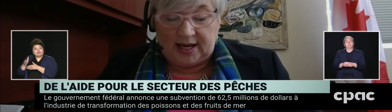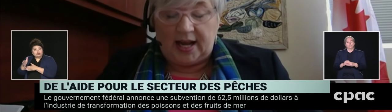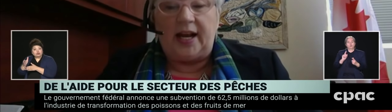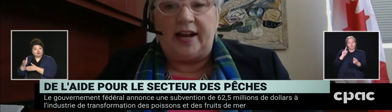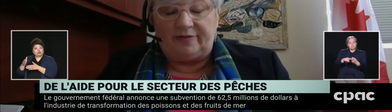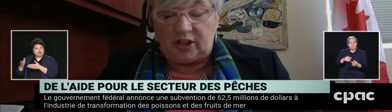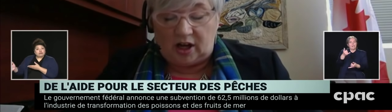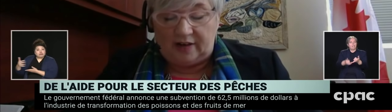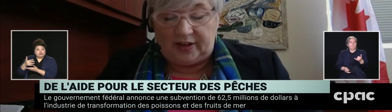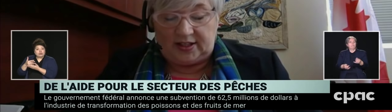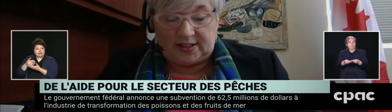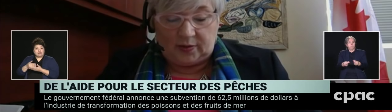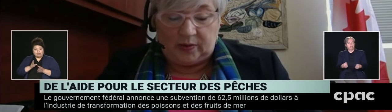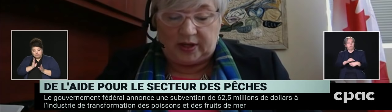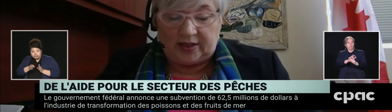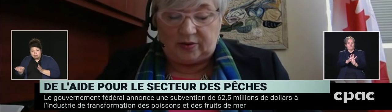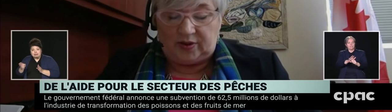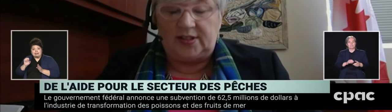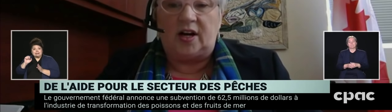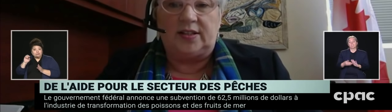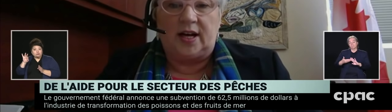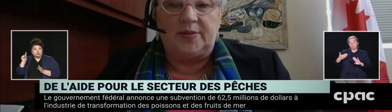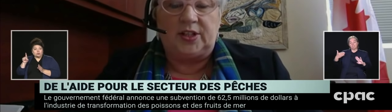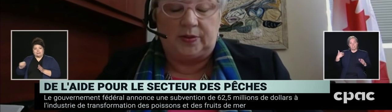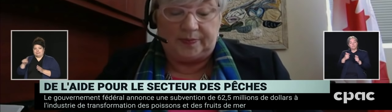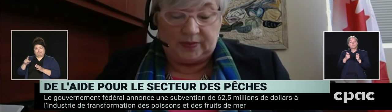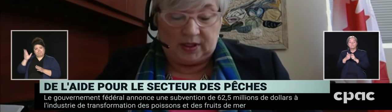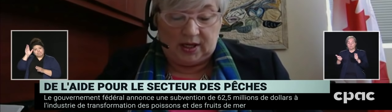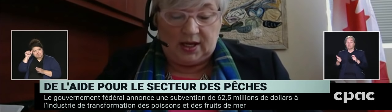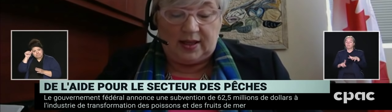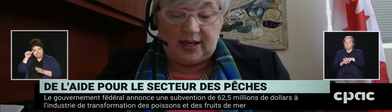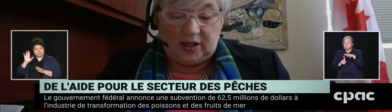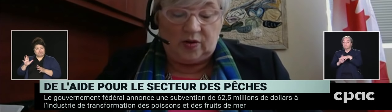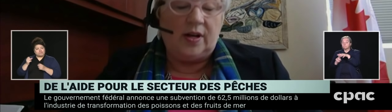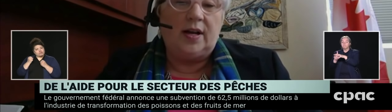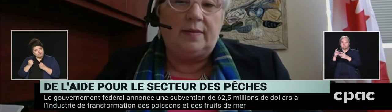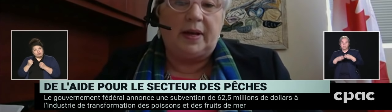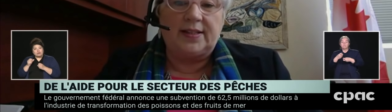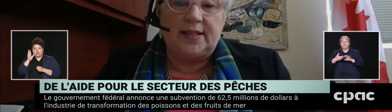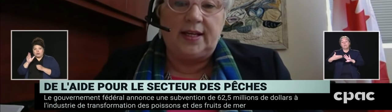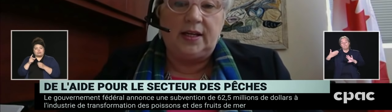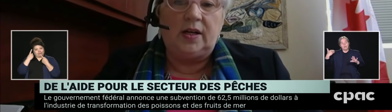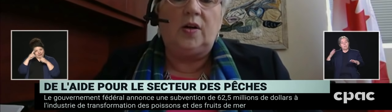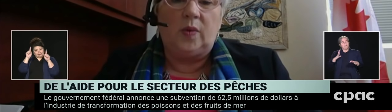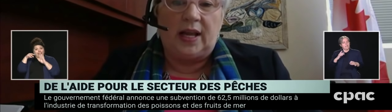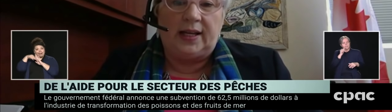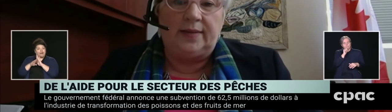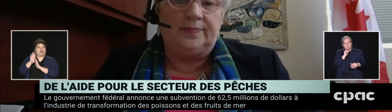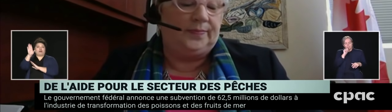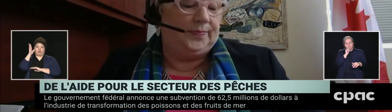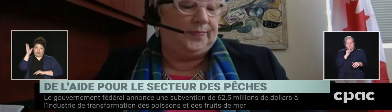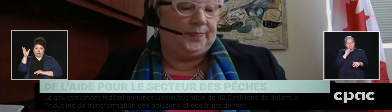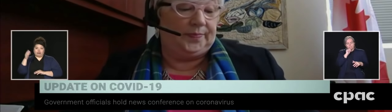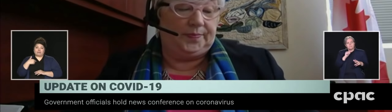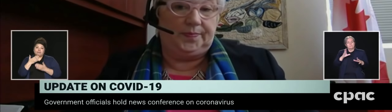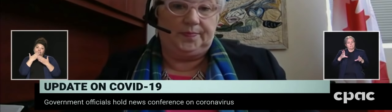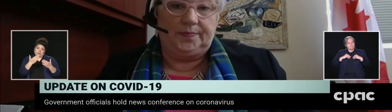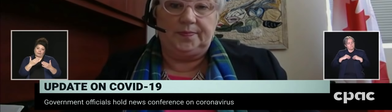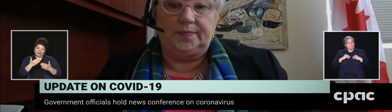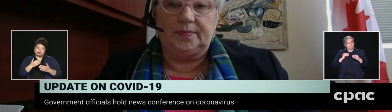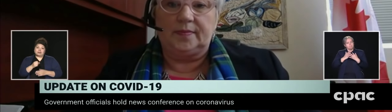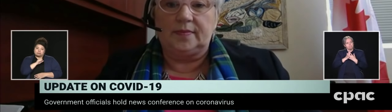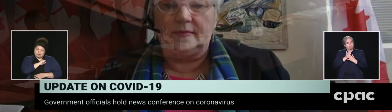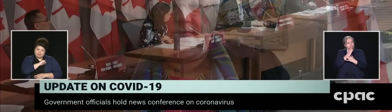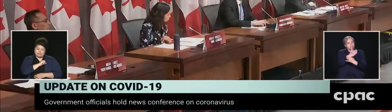resilient, and I have full confidence that we will get through these hard times too. Thank you. Merci. Walalin.